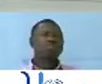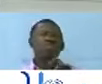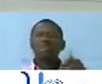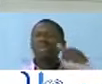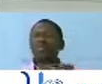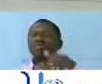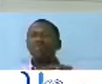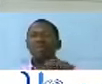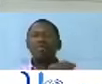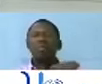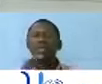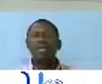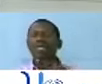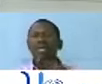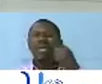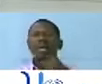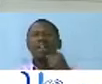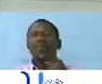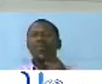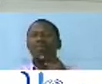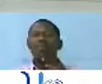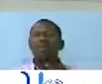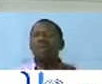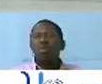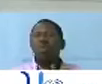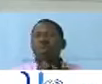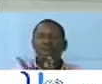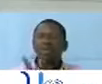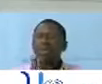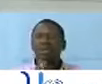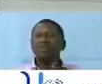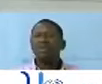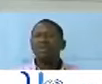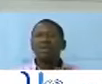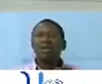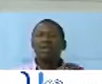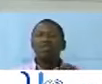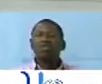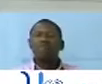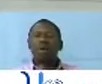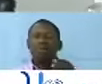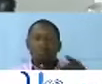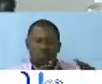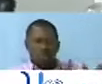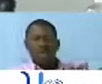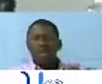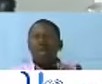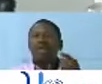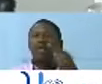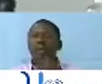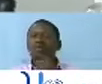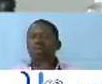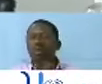fi liko tubab bi sotende ko ak ni nga xamne nun lañ ko ado ñun. Like